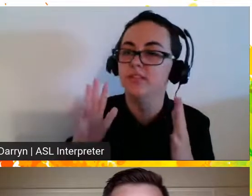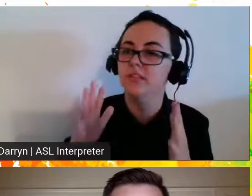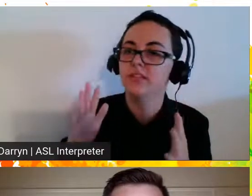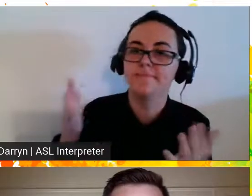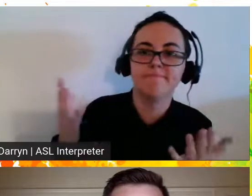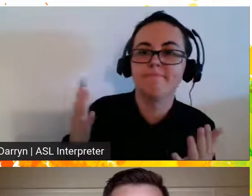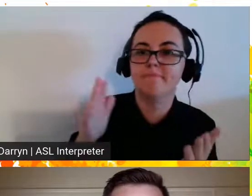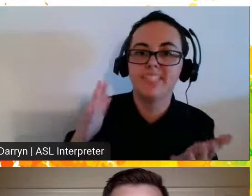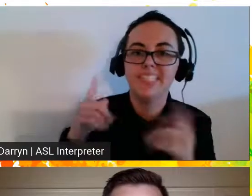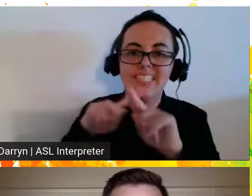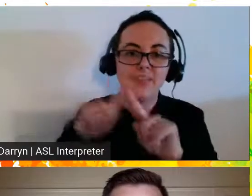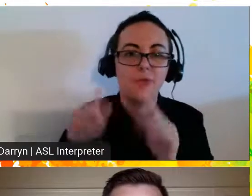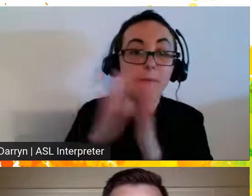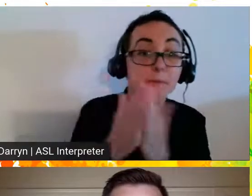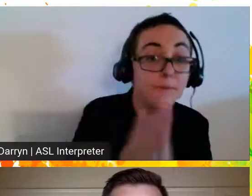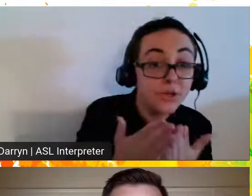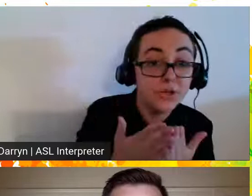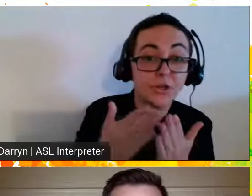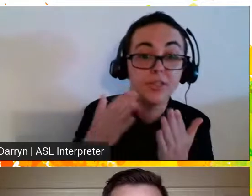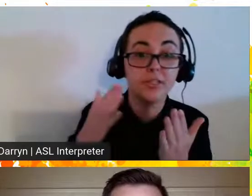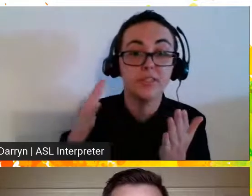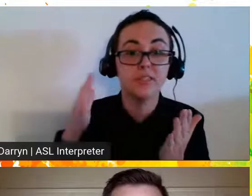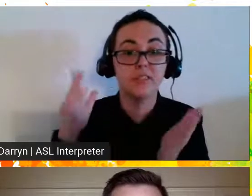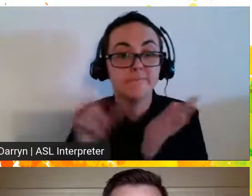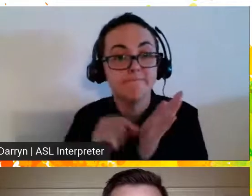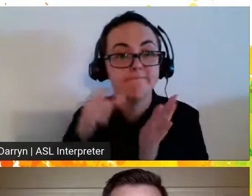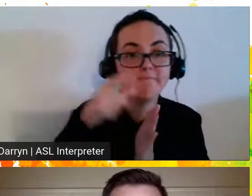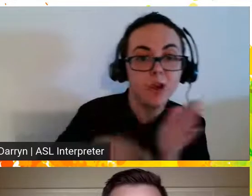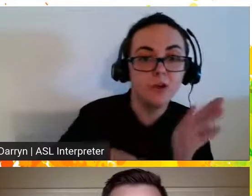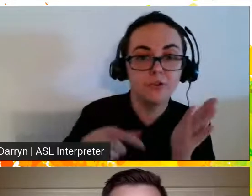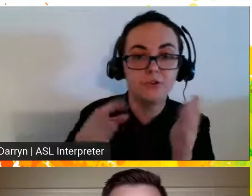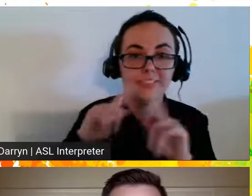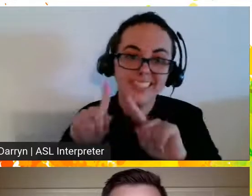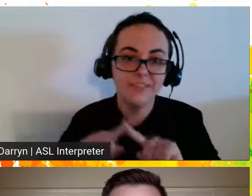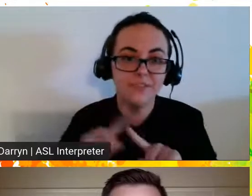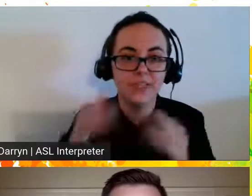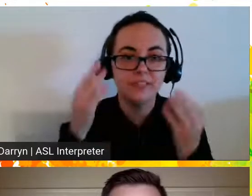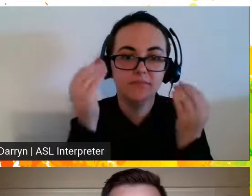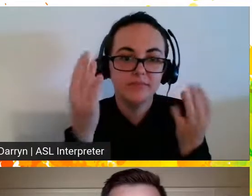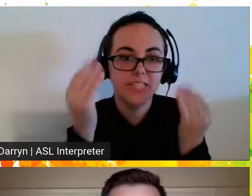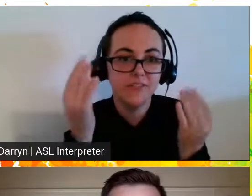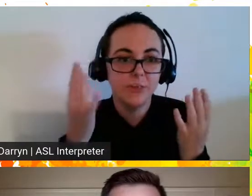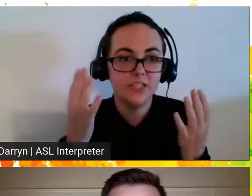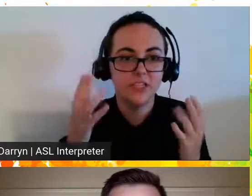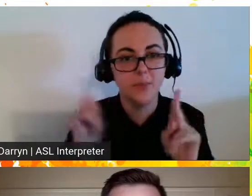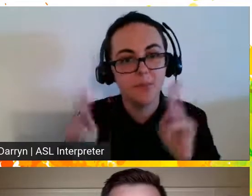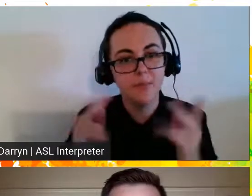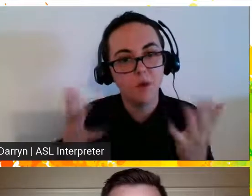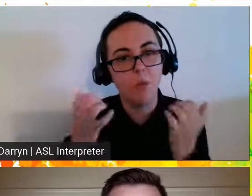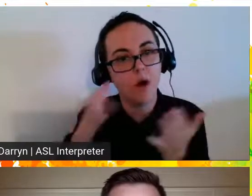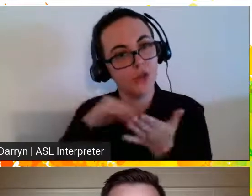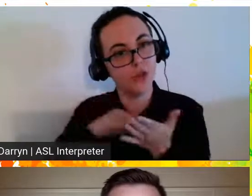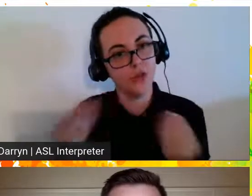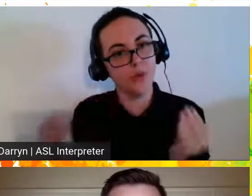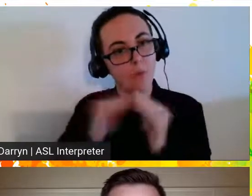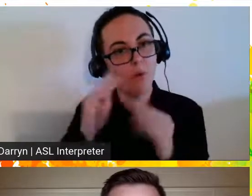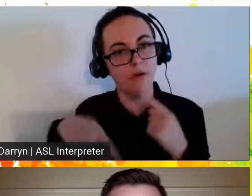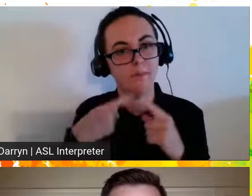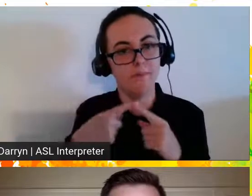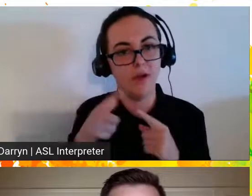or recommendations you could make if people are really interested in learning more about LGBTQ